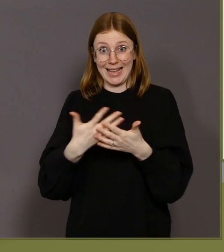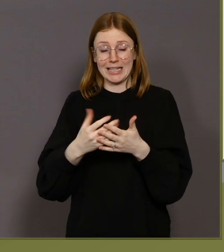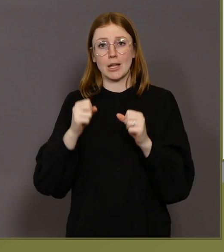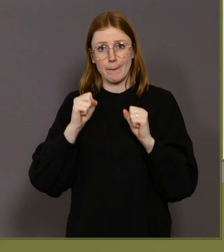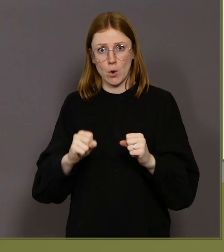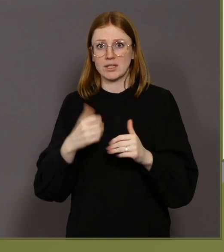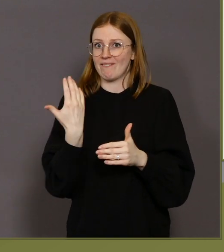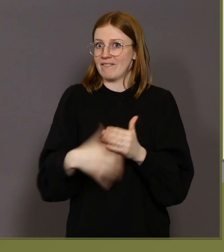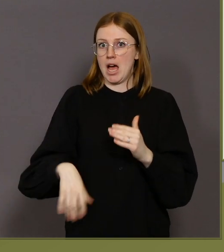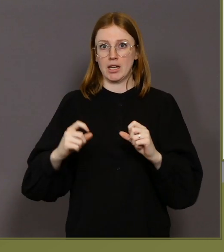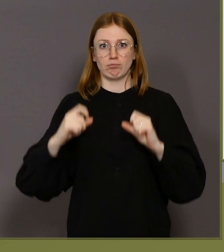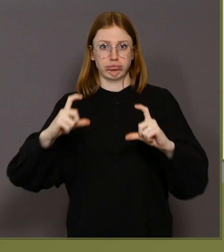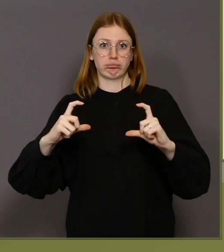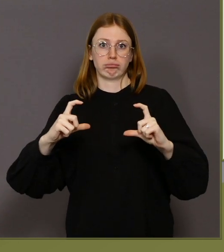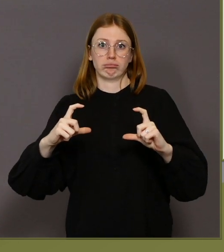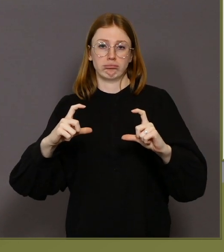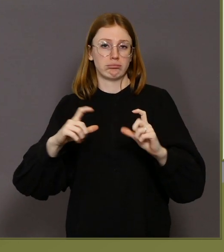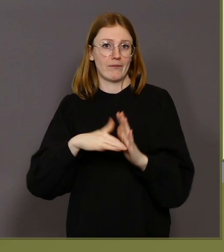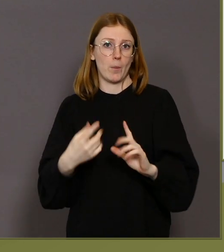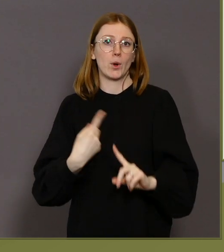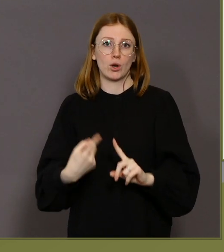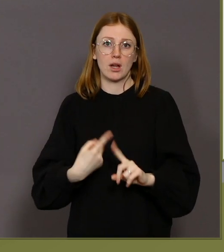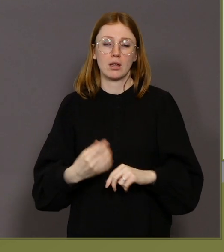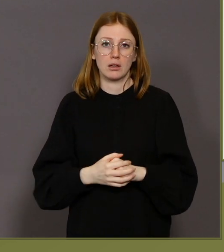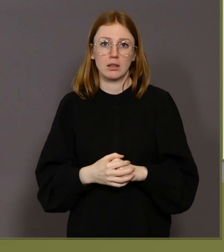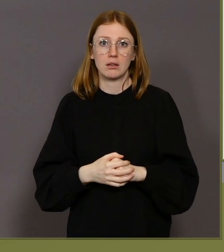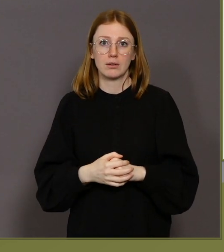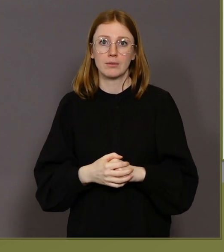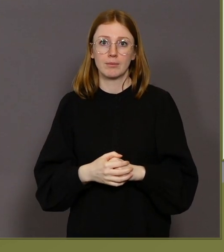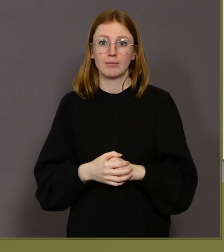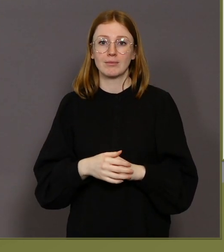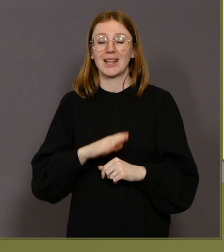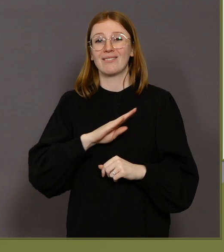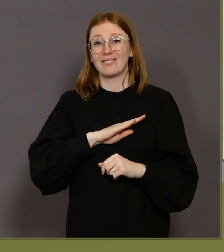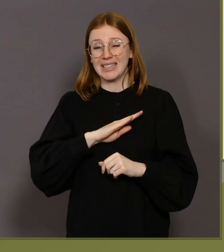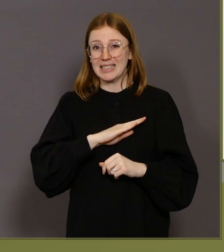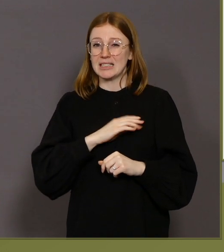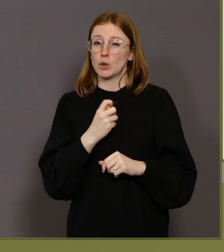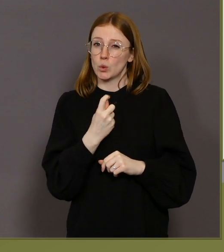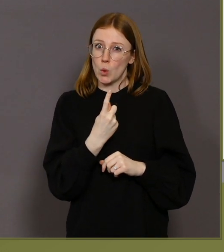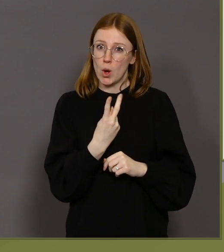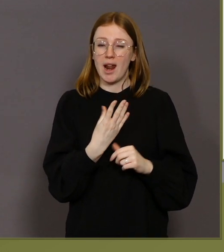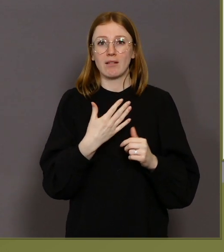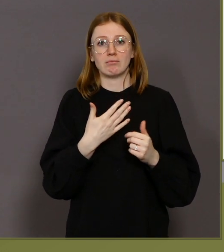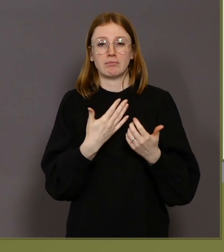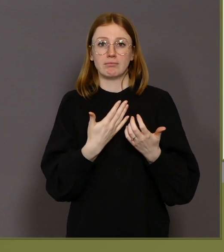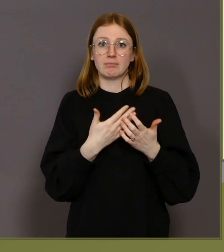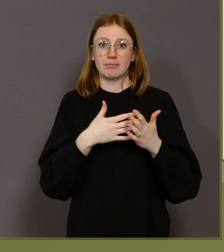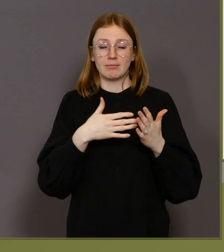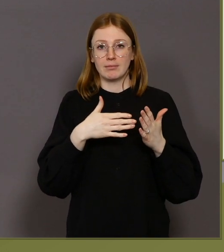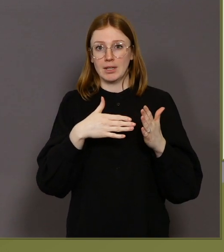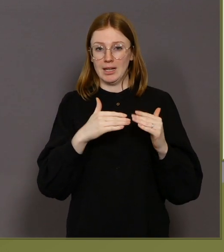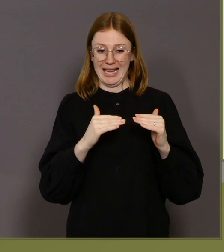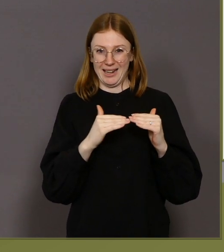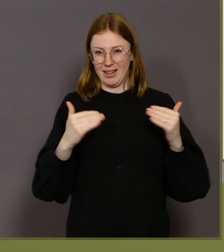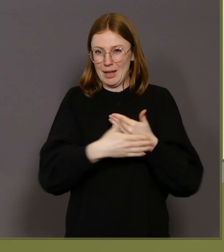large size right from start. And there are some thresholds. They must have a minimal